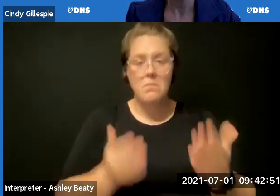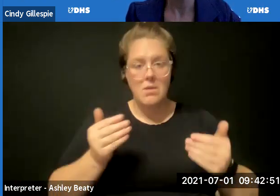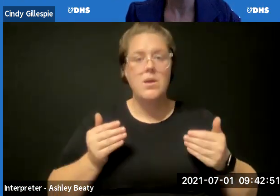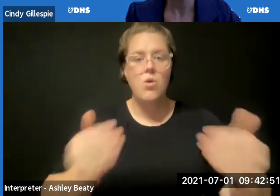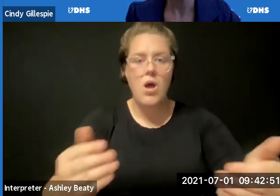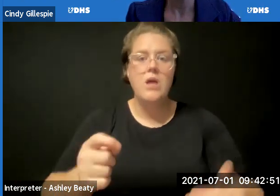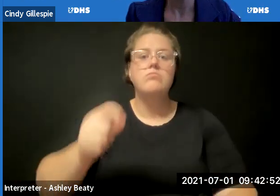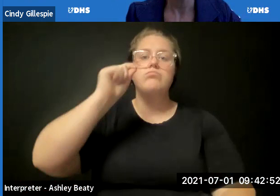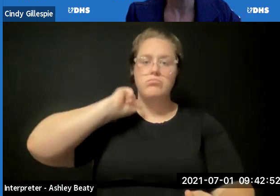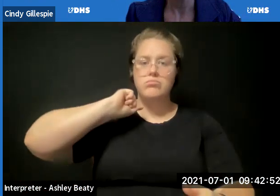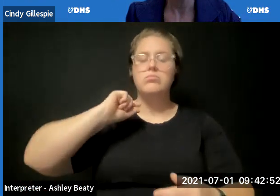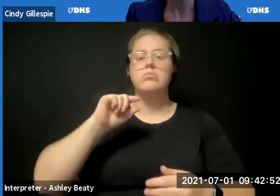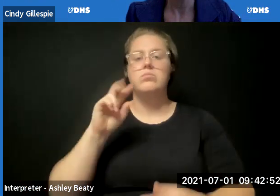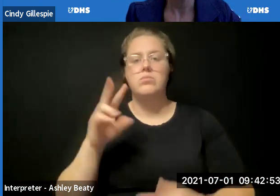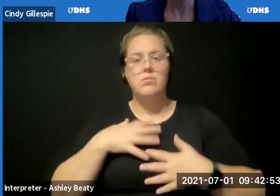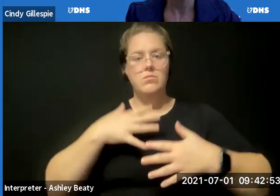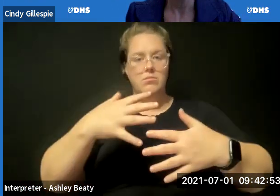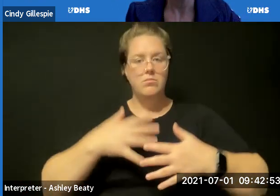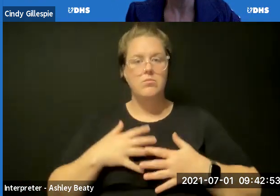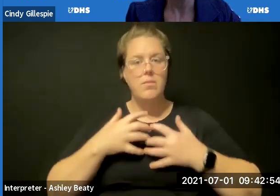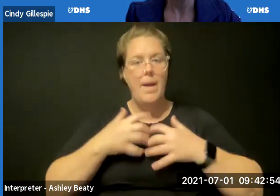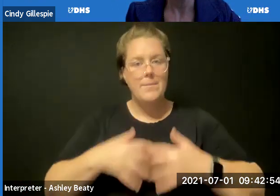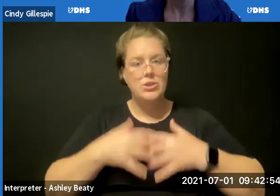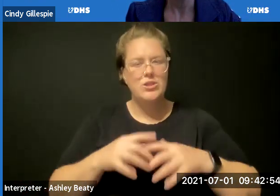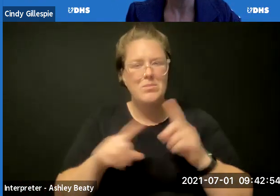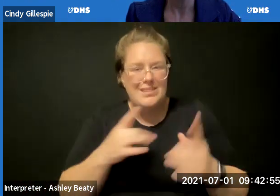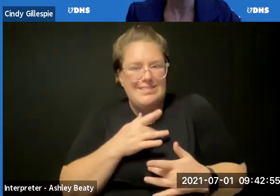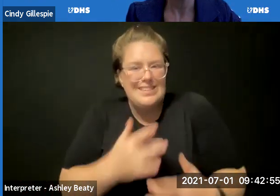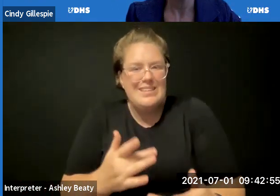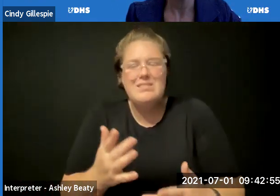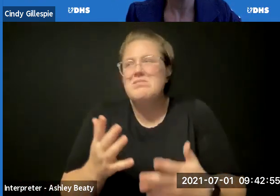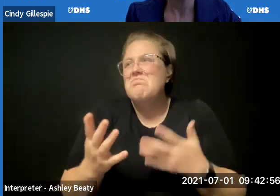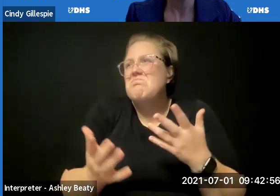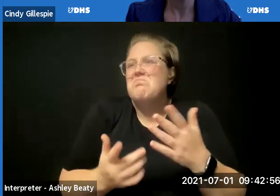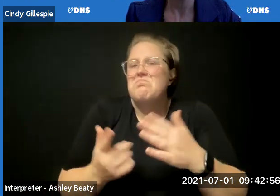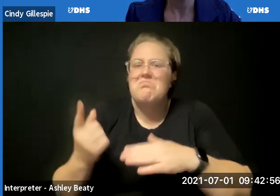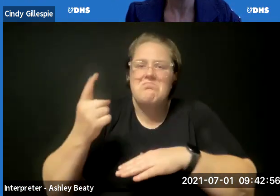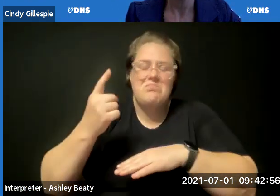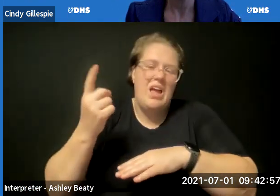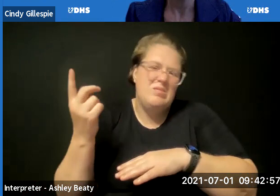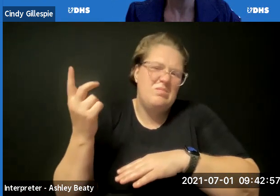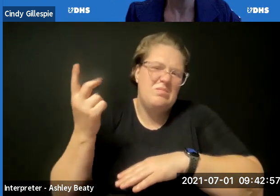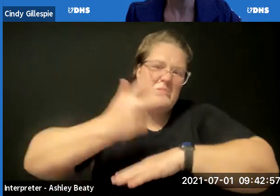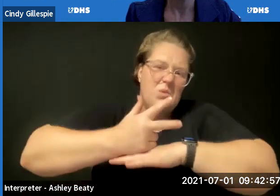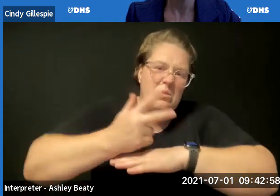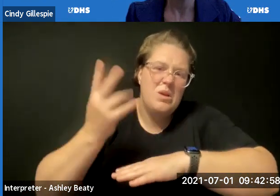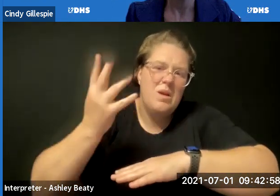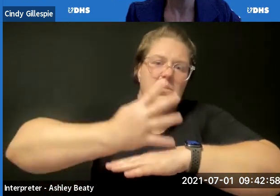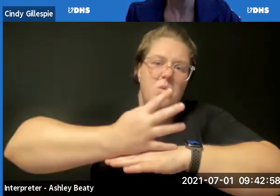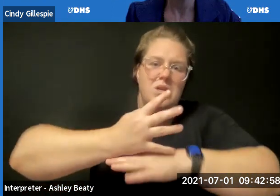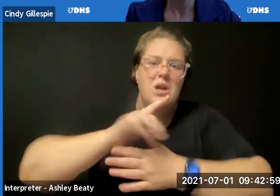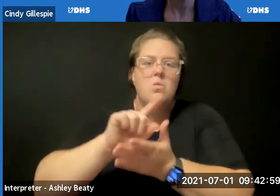ventilator. But that normally takes days or even weeks for that to progress, a week or two for that to